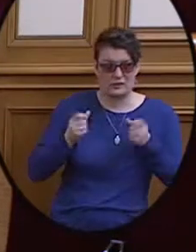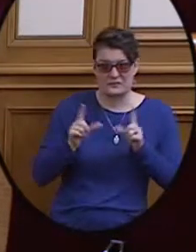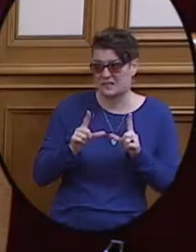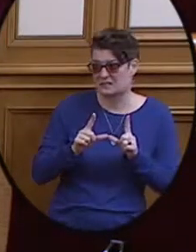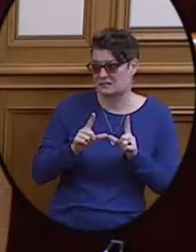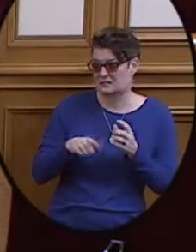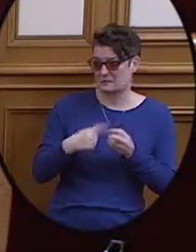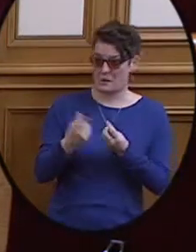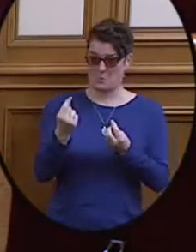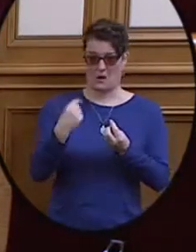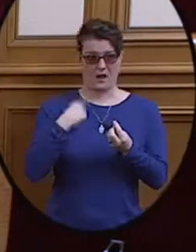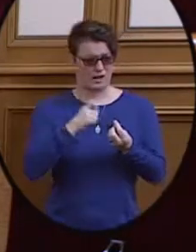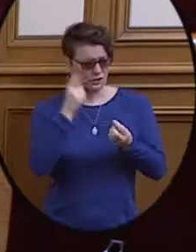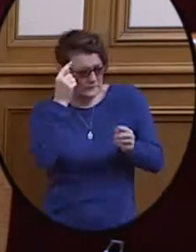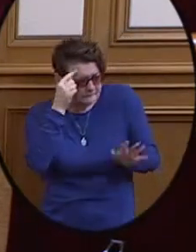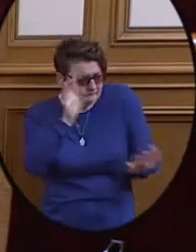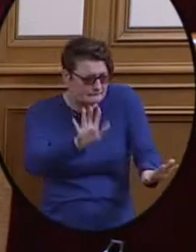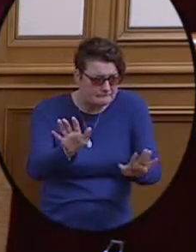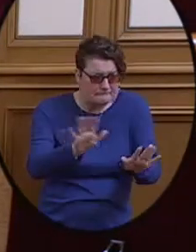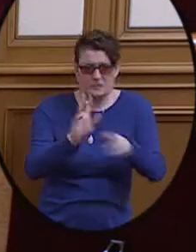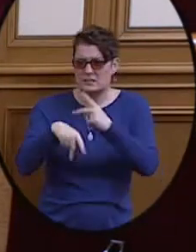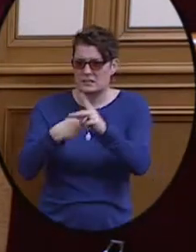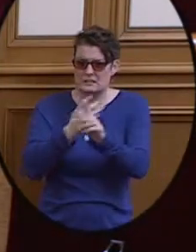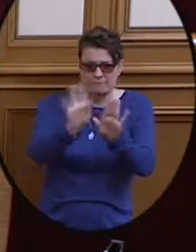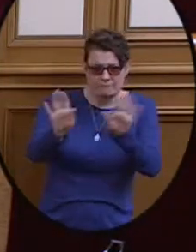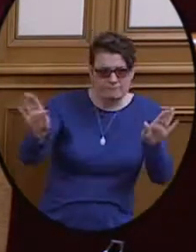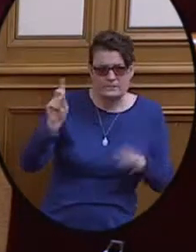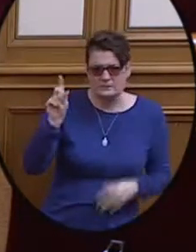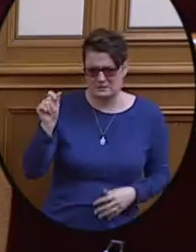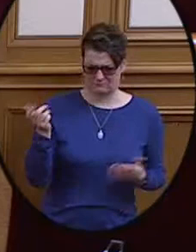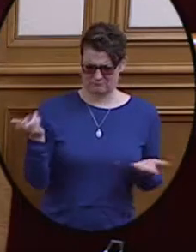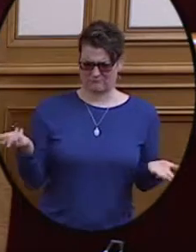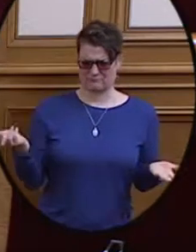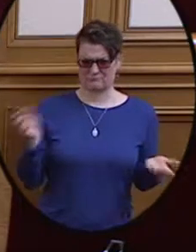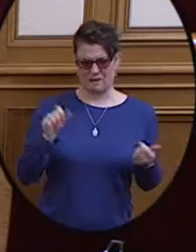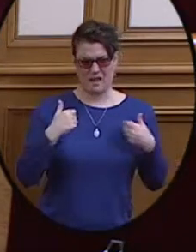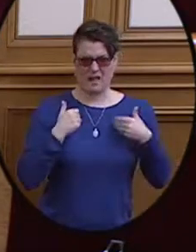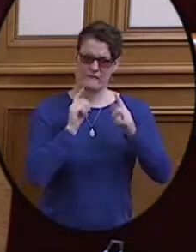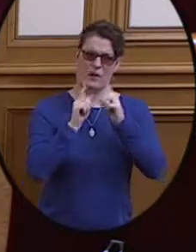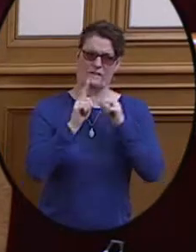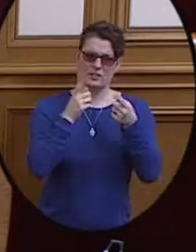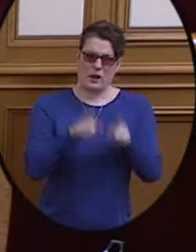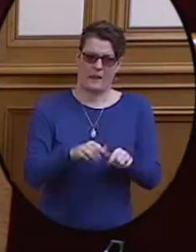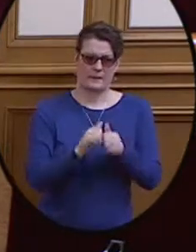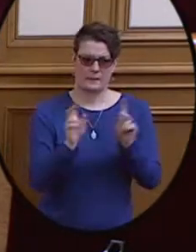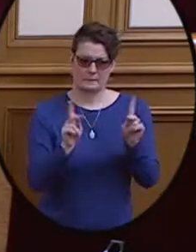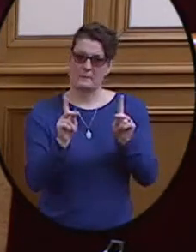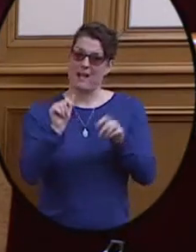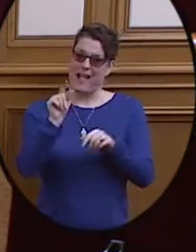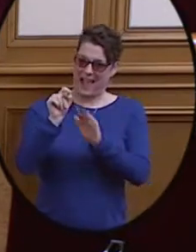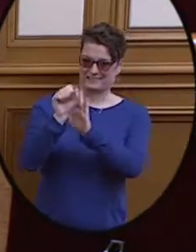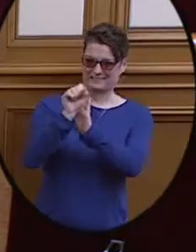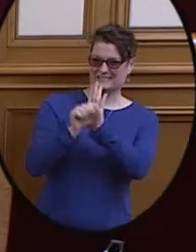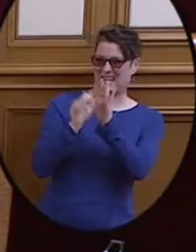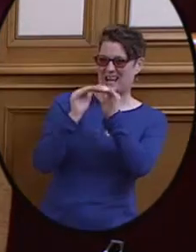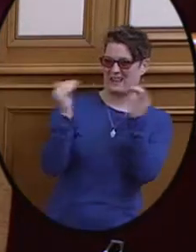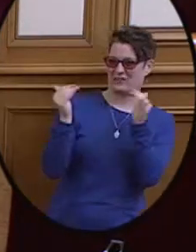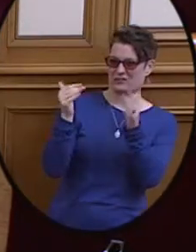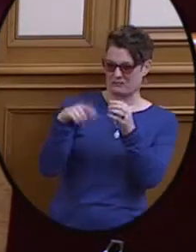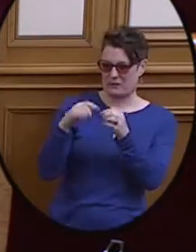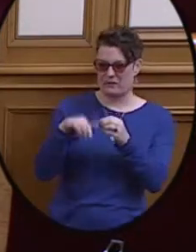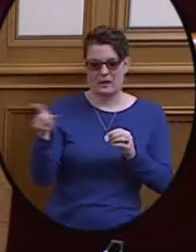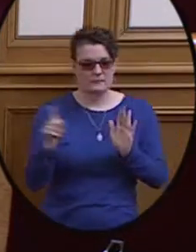the things I should look out for and the different types of disabilities. And I think there could be a conversation happening with people on the state level about